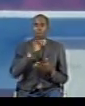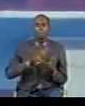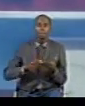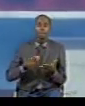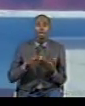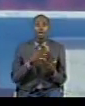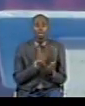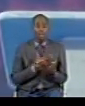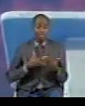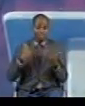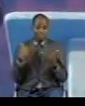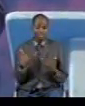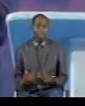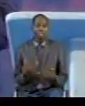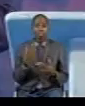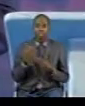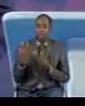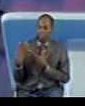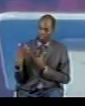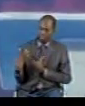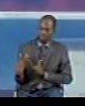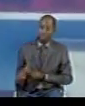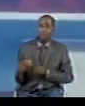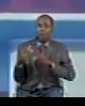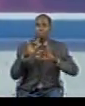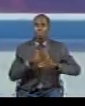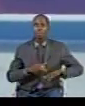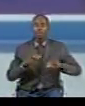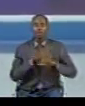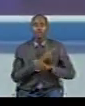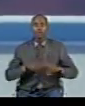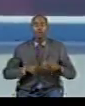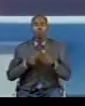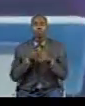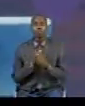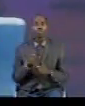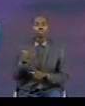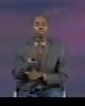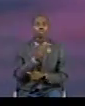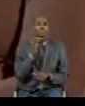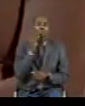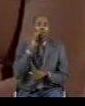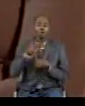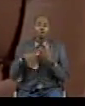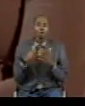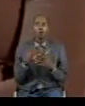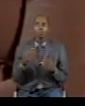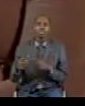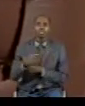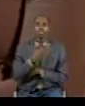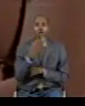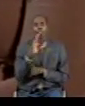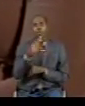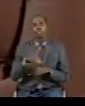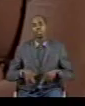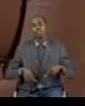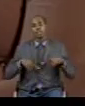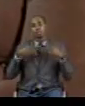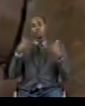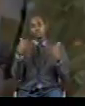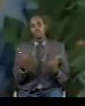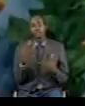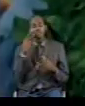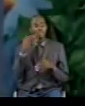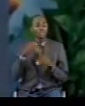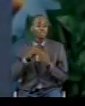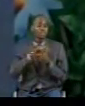the tender mercies of the Lord follows you all the days of your life. Now, look at verse 5.